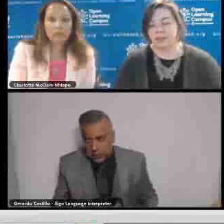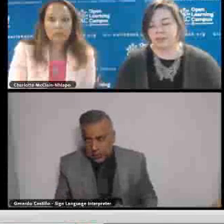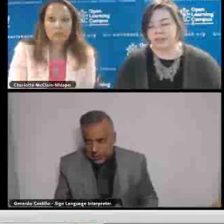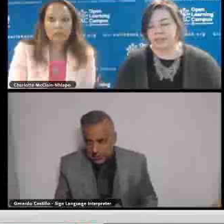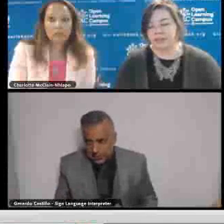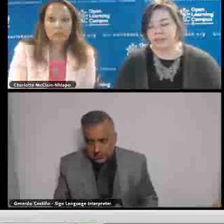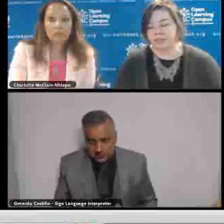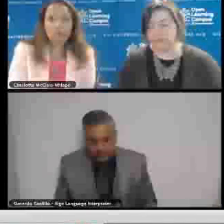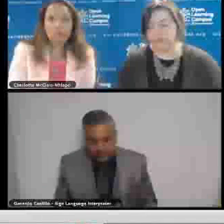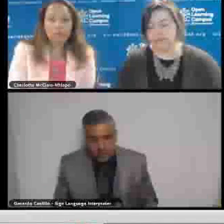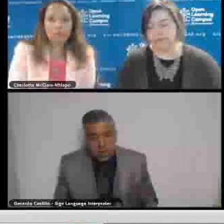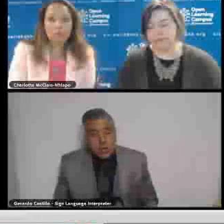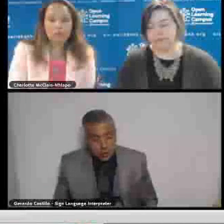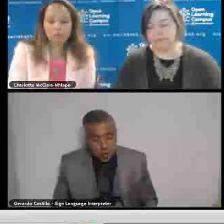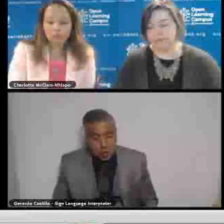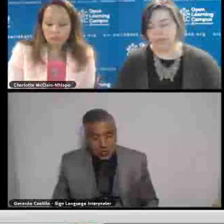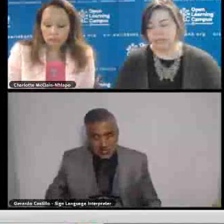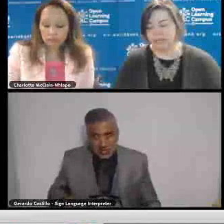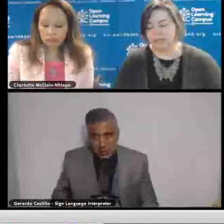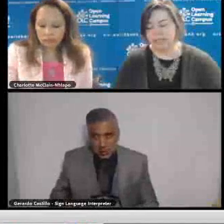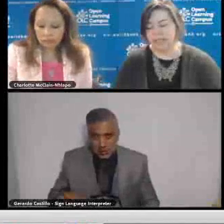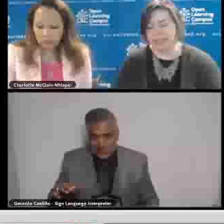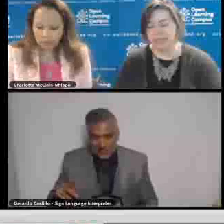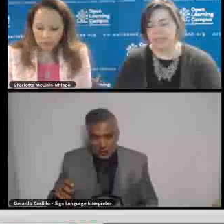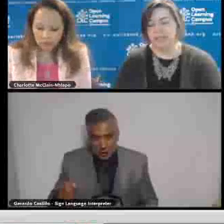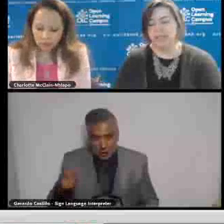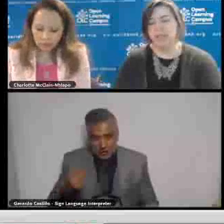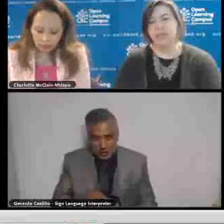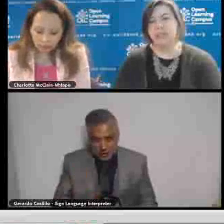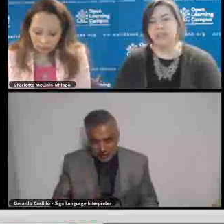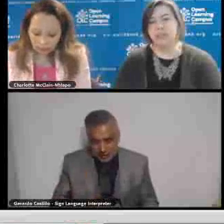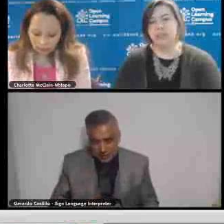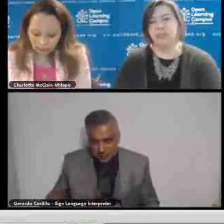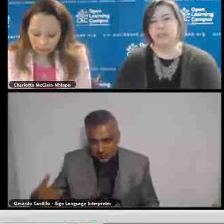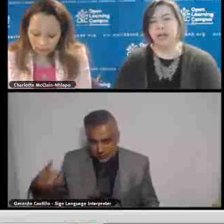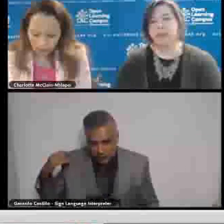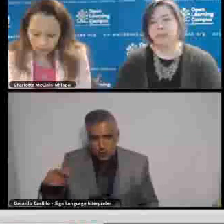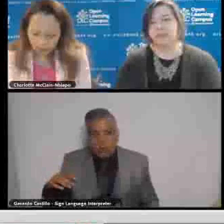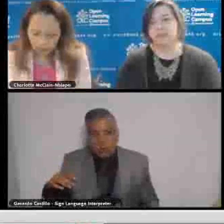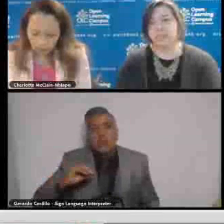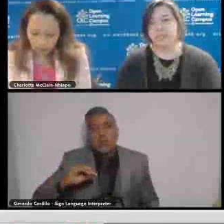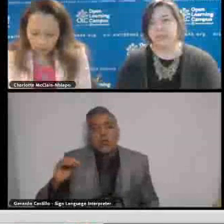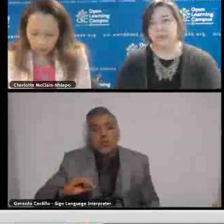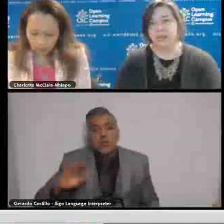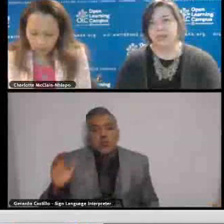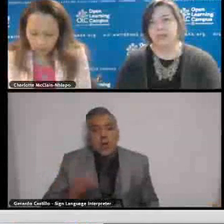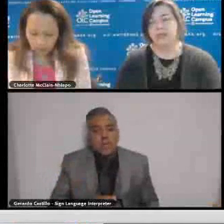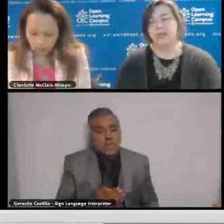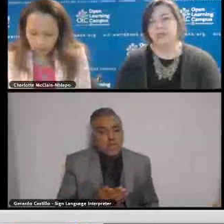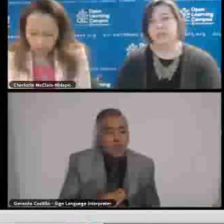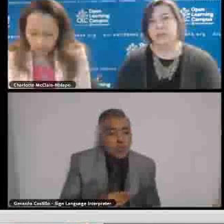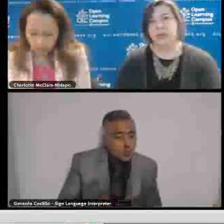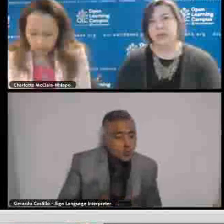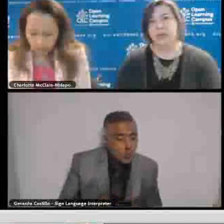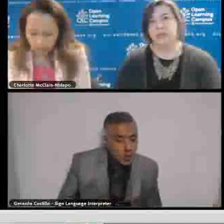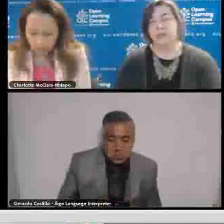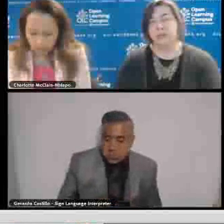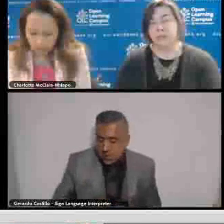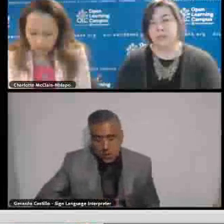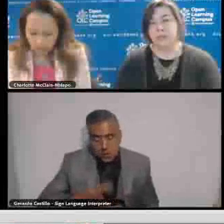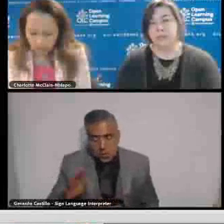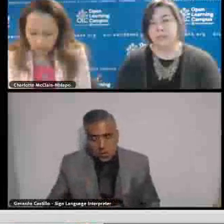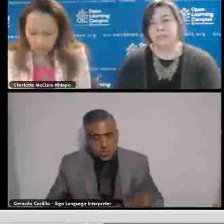Cyclone Sidr hit a number of years later, the ratio dropped from 14-1 to